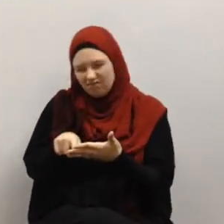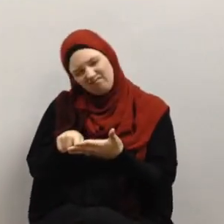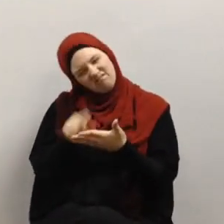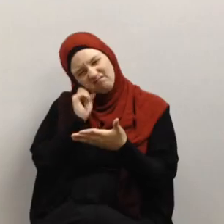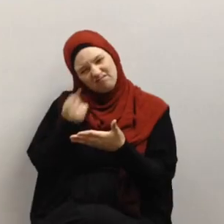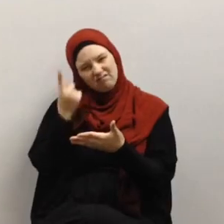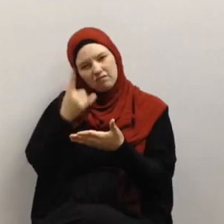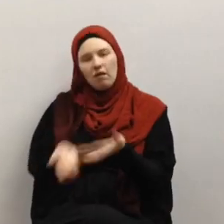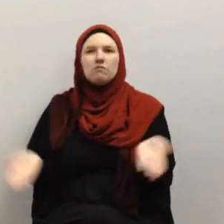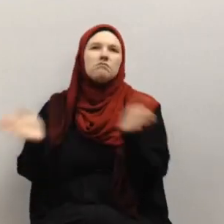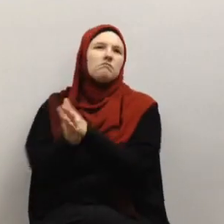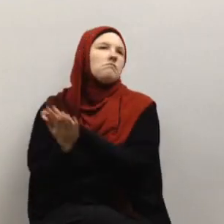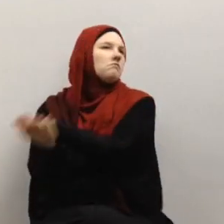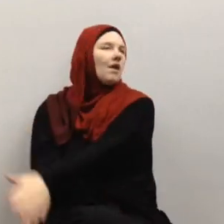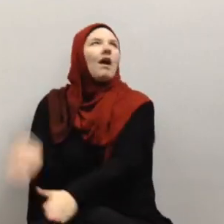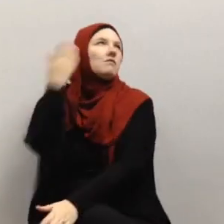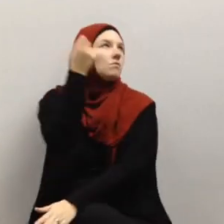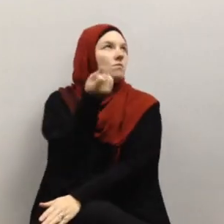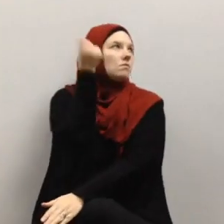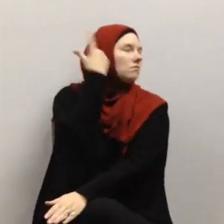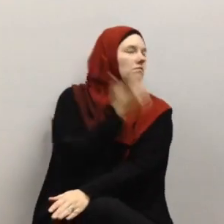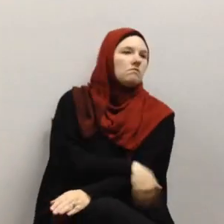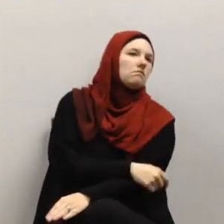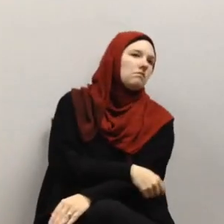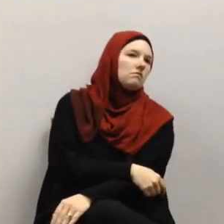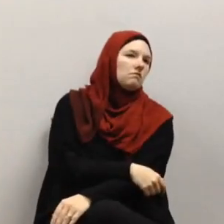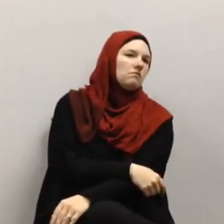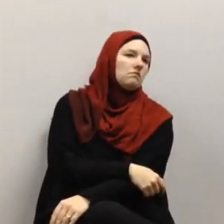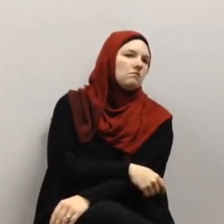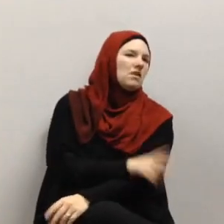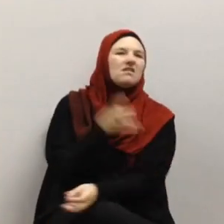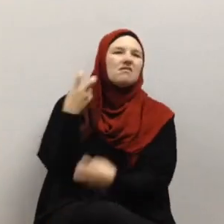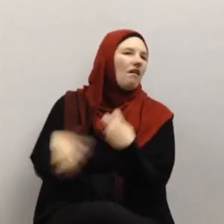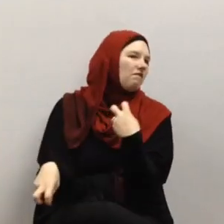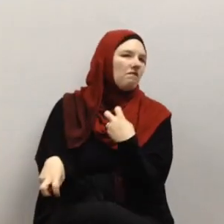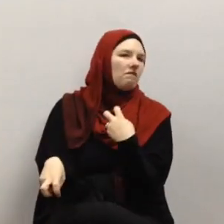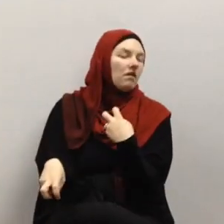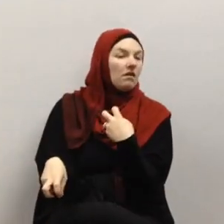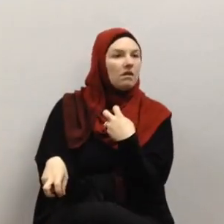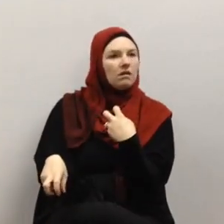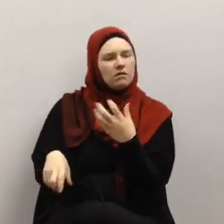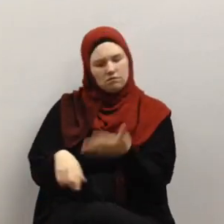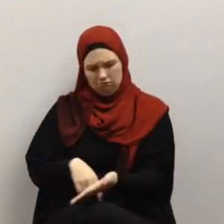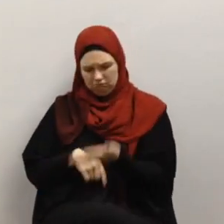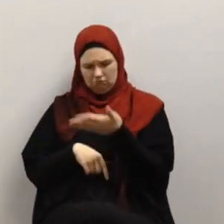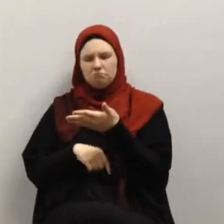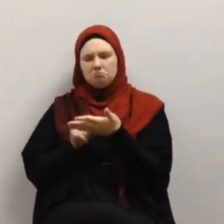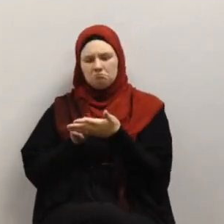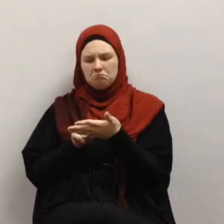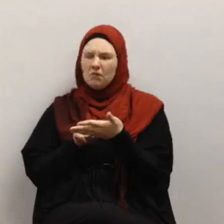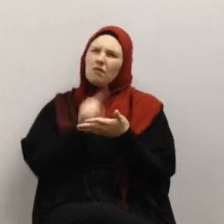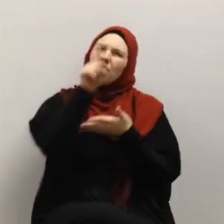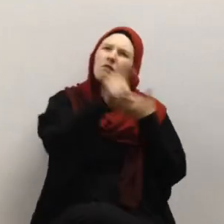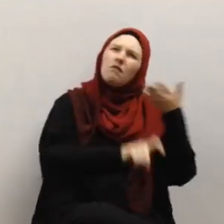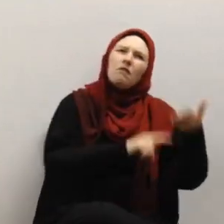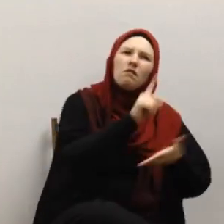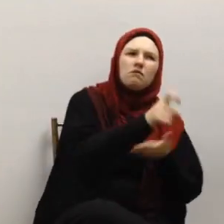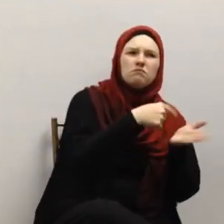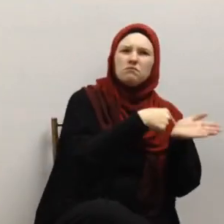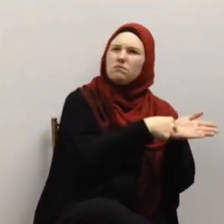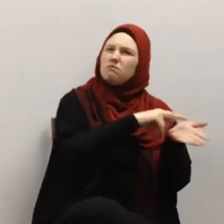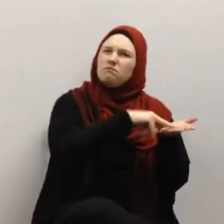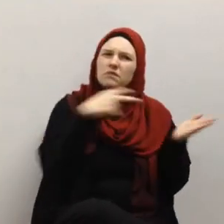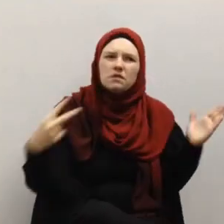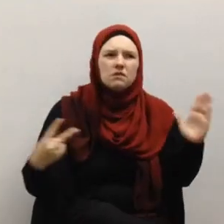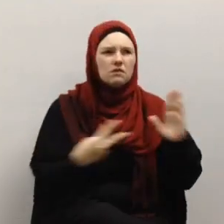the book and say it's difficult. Instead of asking, instead of inquiring, instead of searching, instead